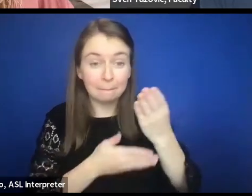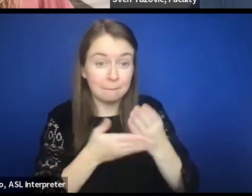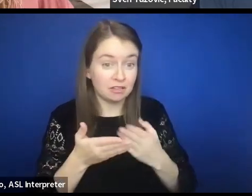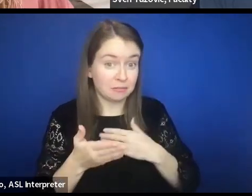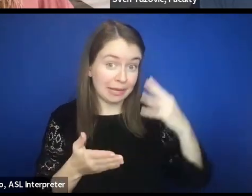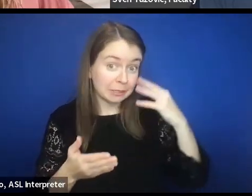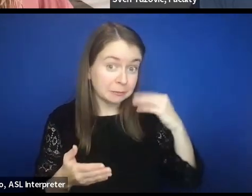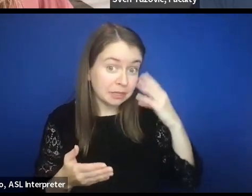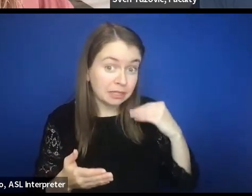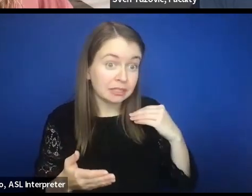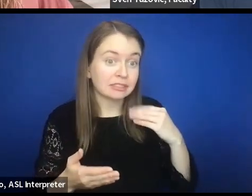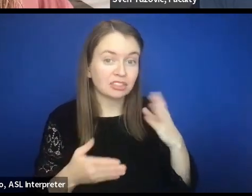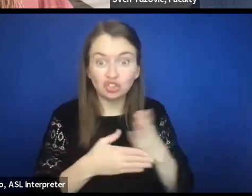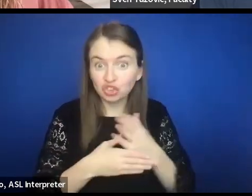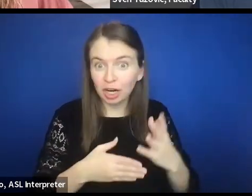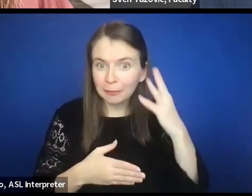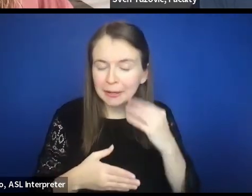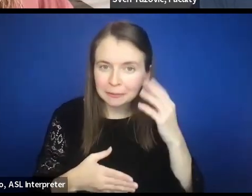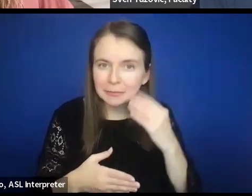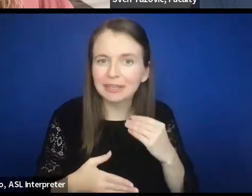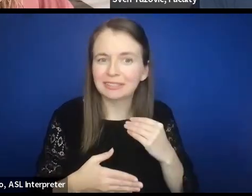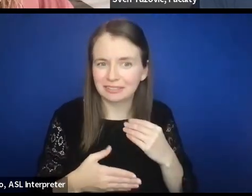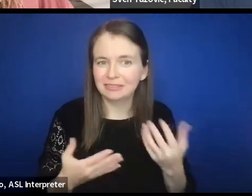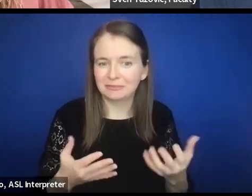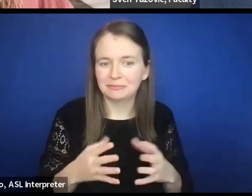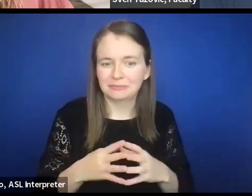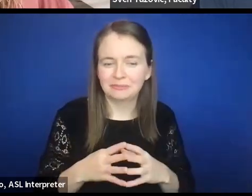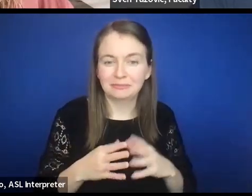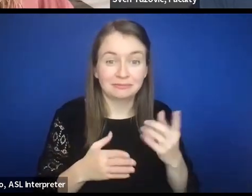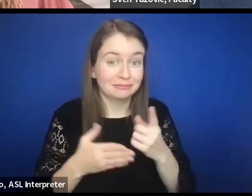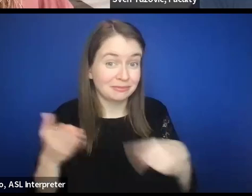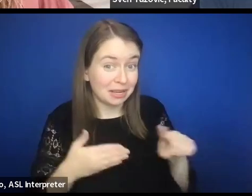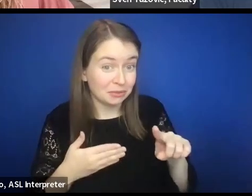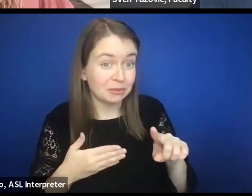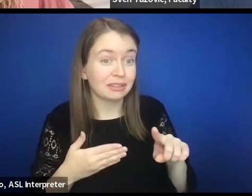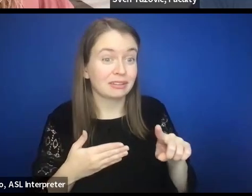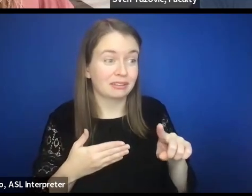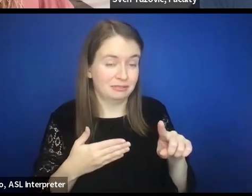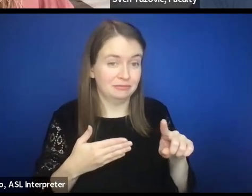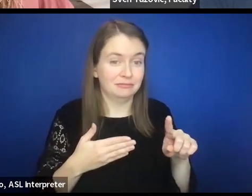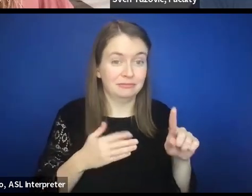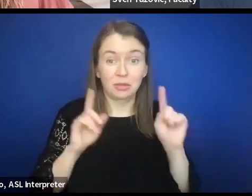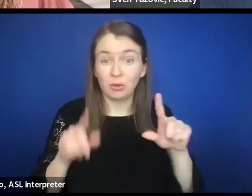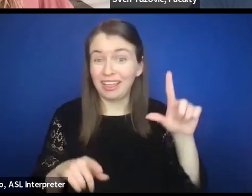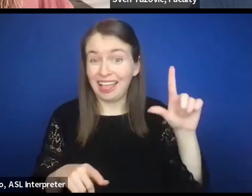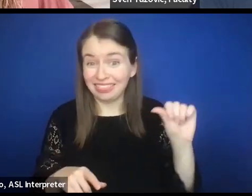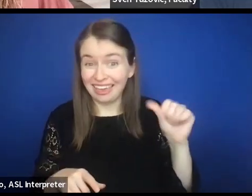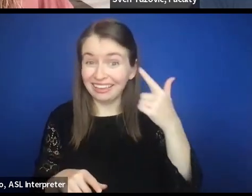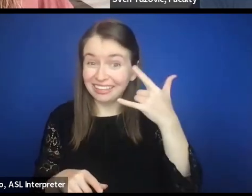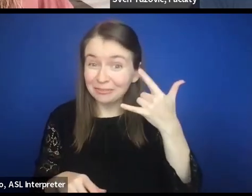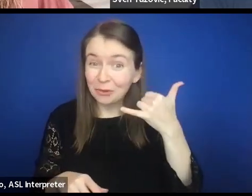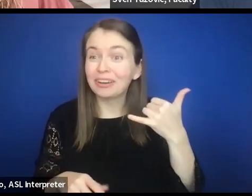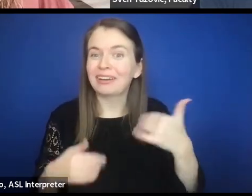my experience basically and share my experience with others. So next week I'm heading over to LA, where I have